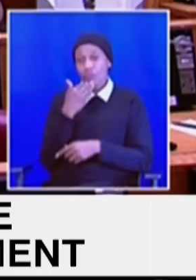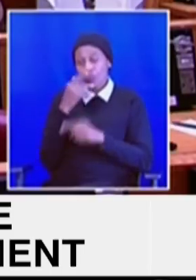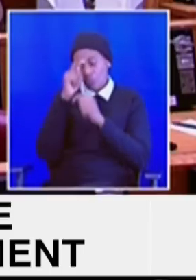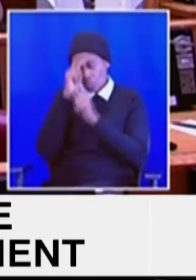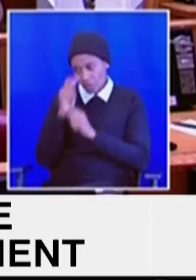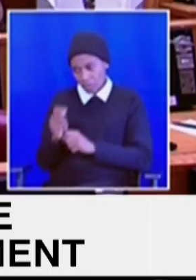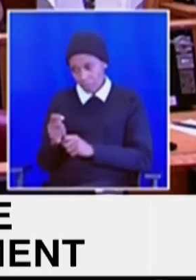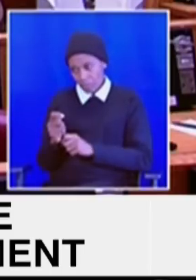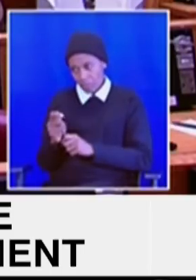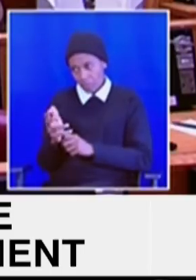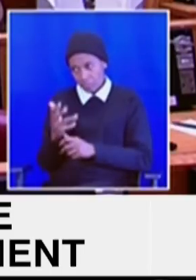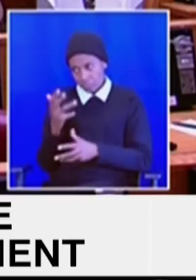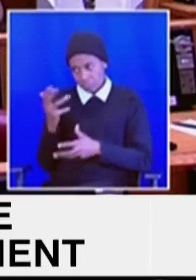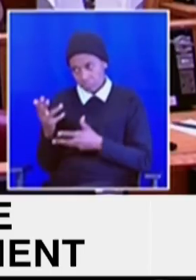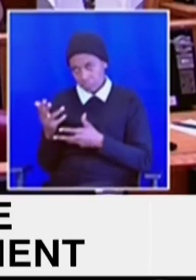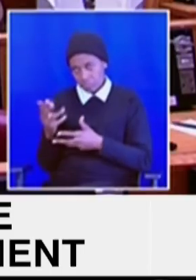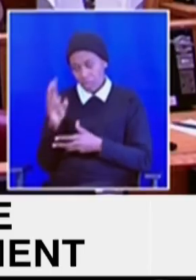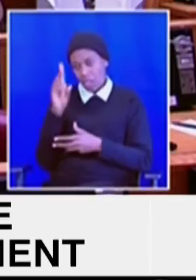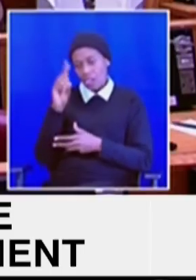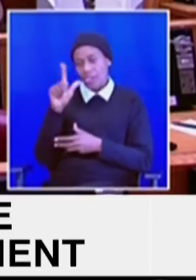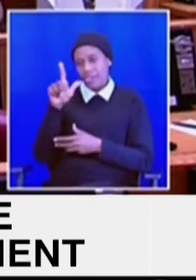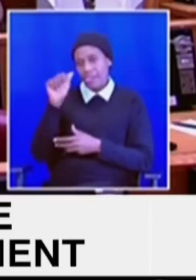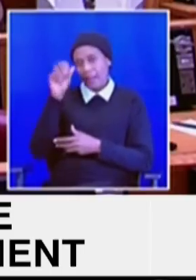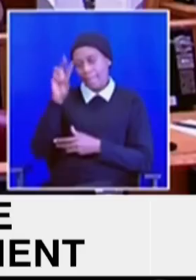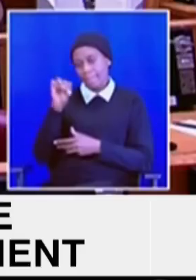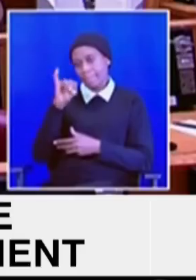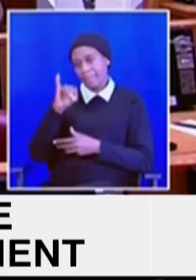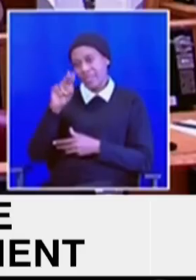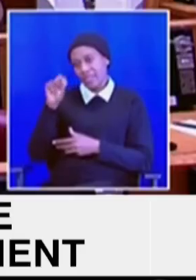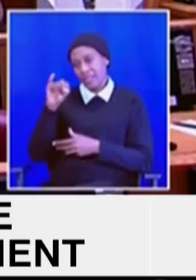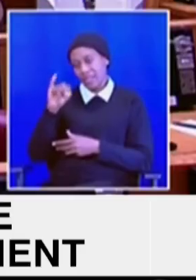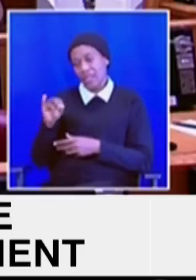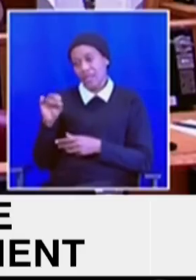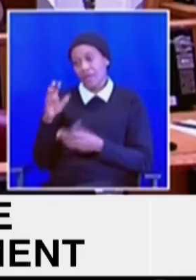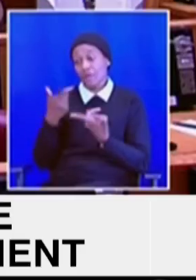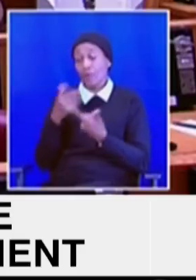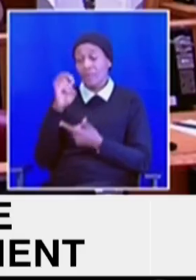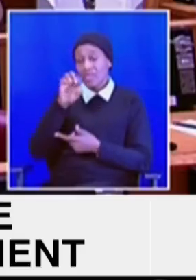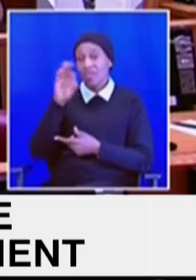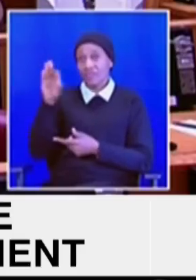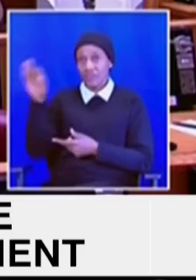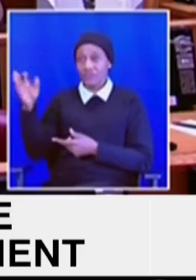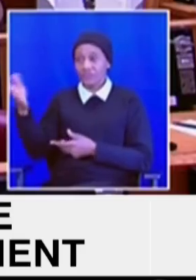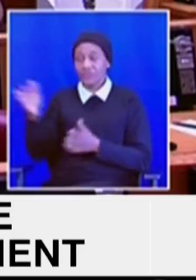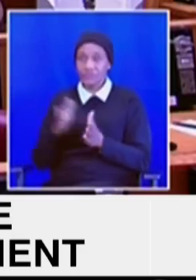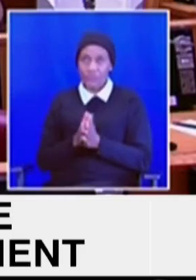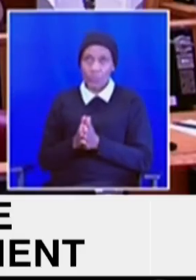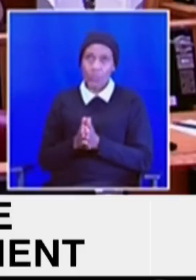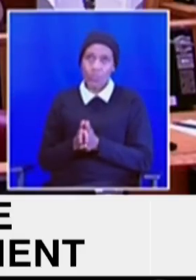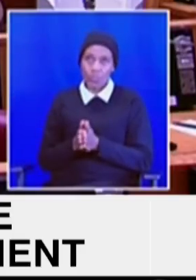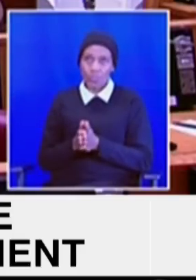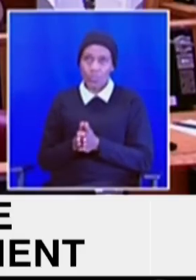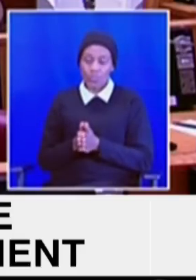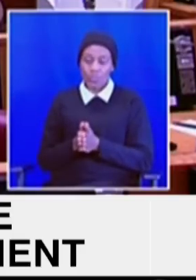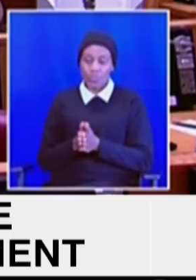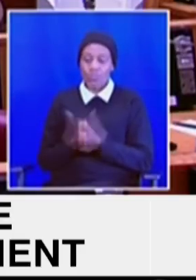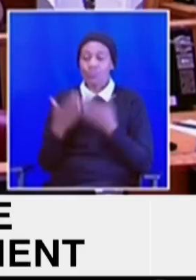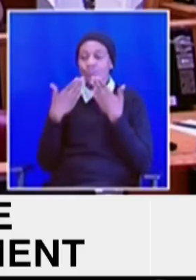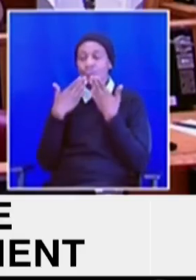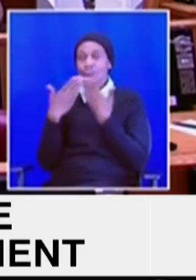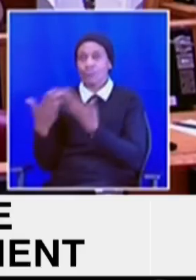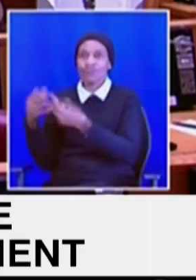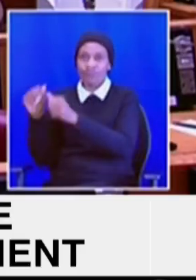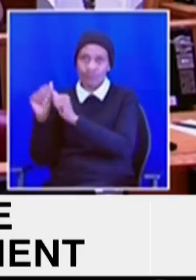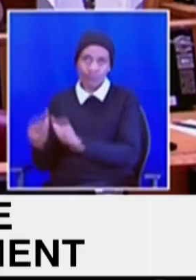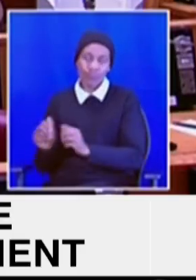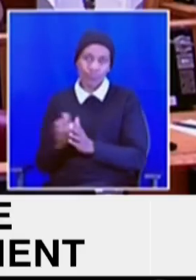Honourable M. Dlamini from the EFF. Thank you,